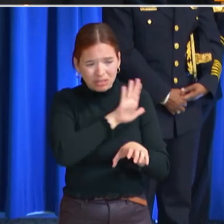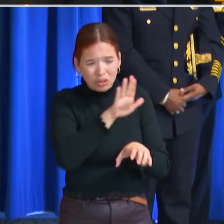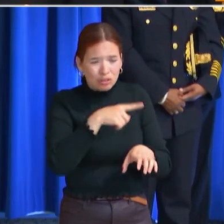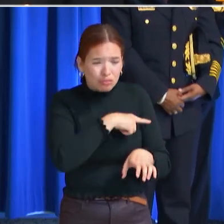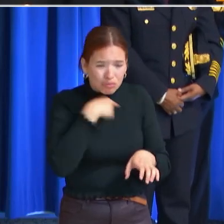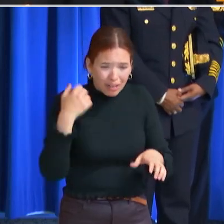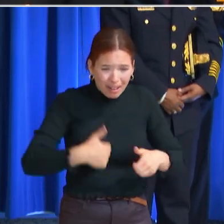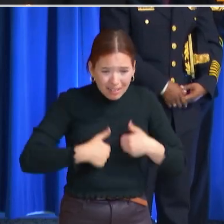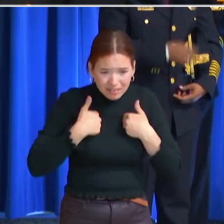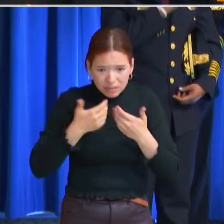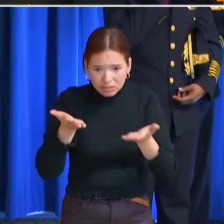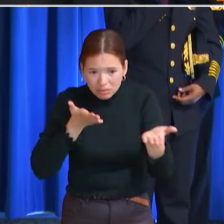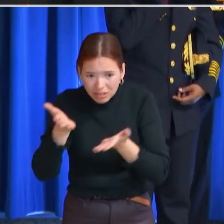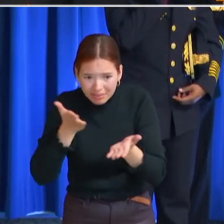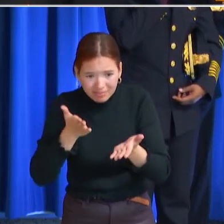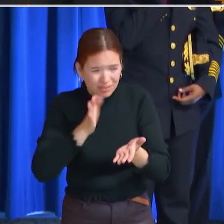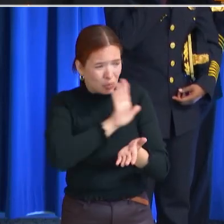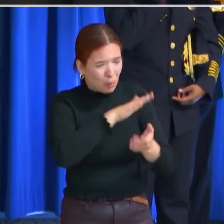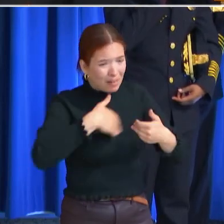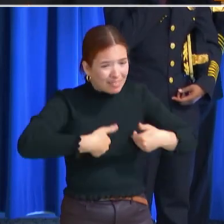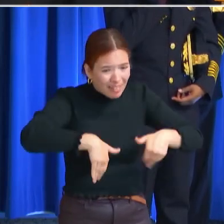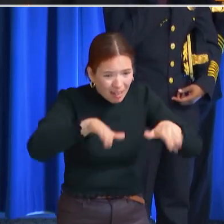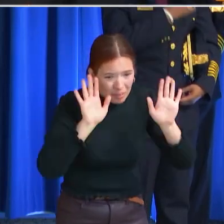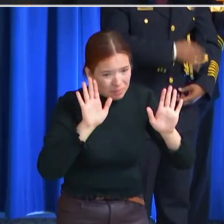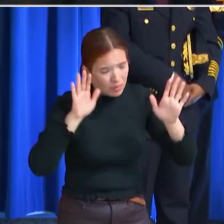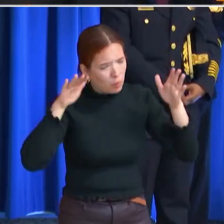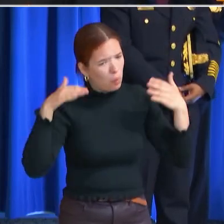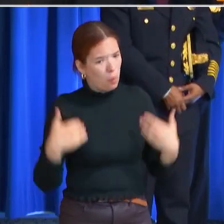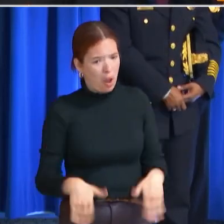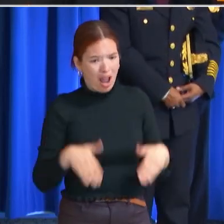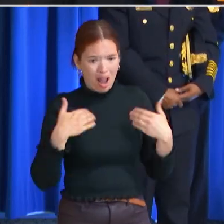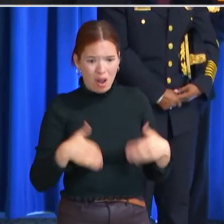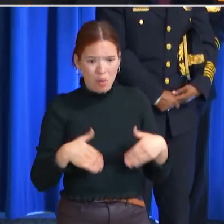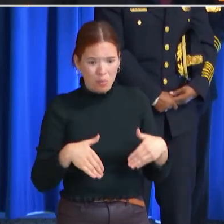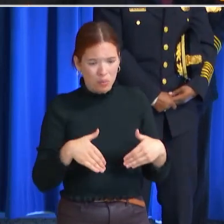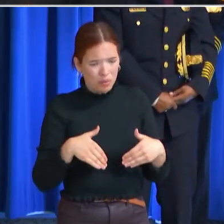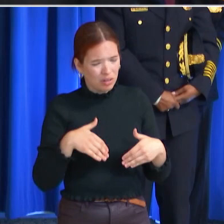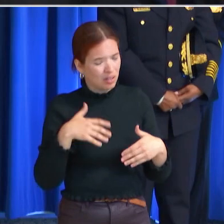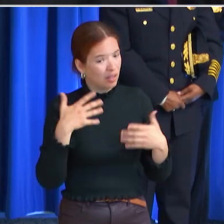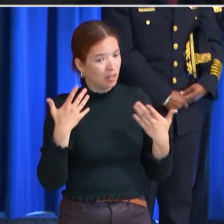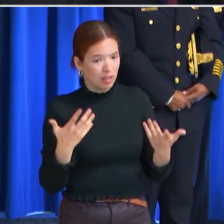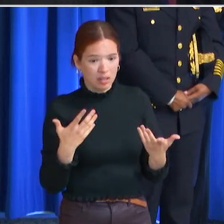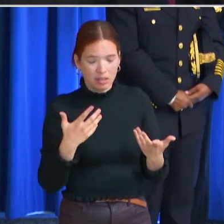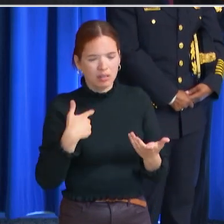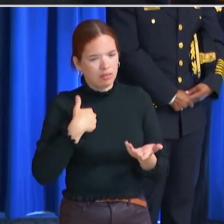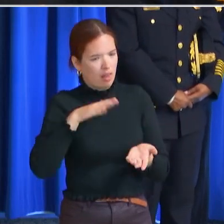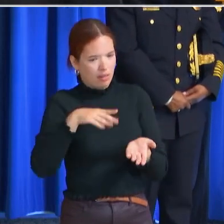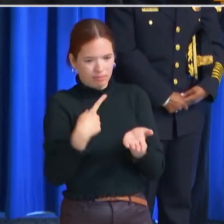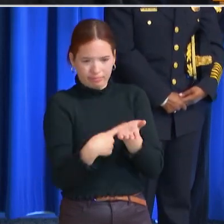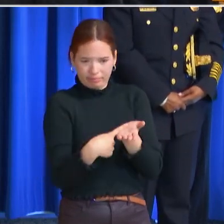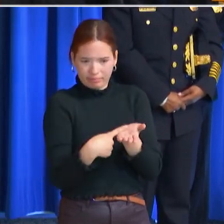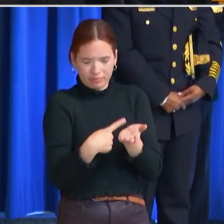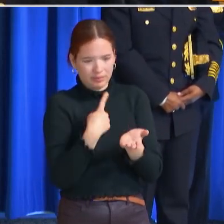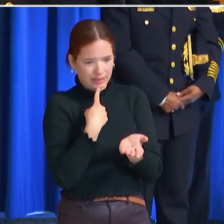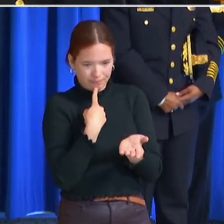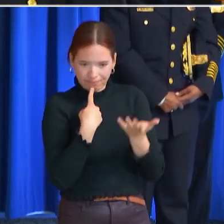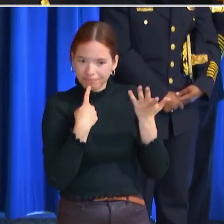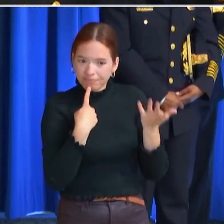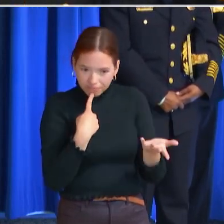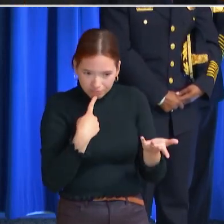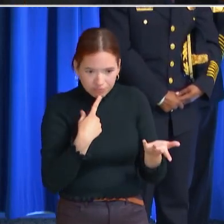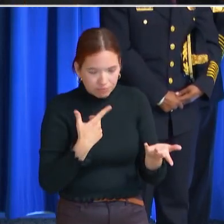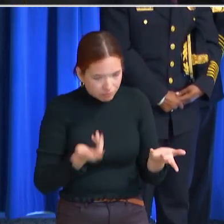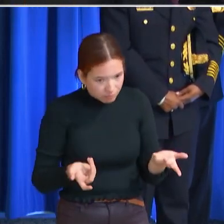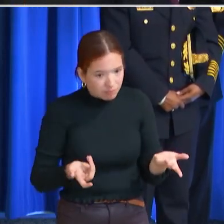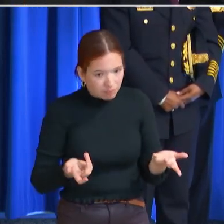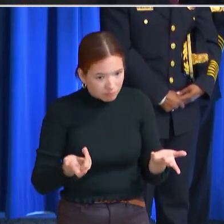great sacrifice. And one thing we haven't talked about, and the chief hasn't mentioned, is the great toll that this work